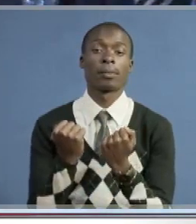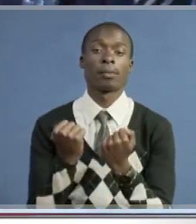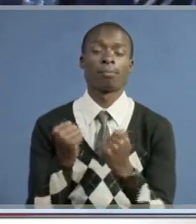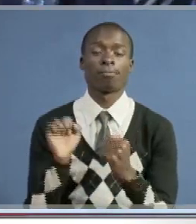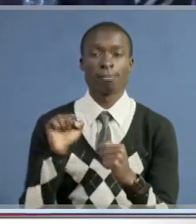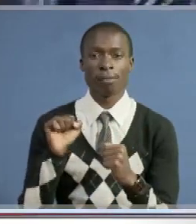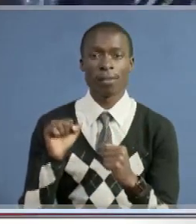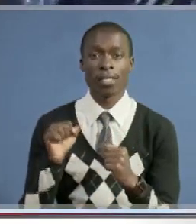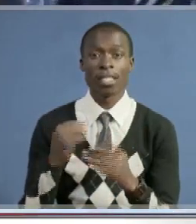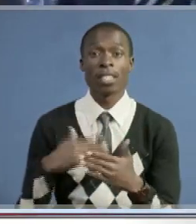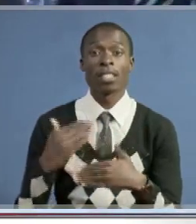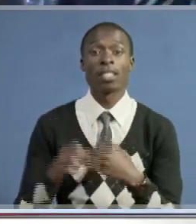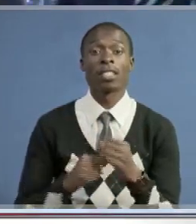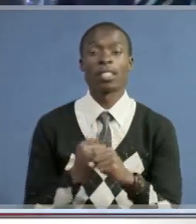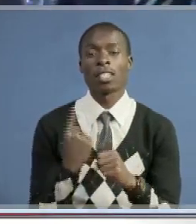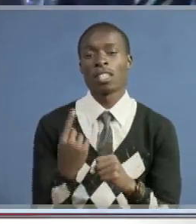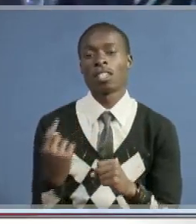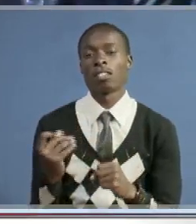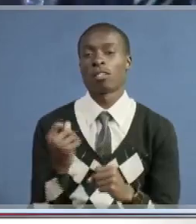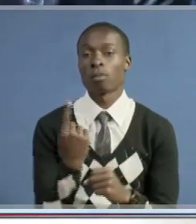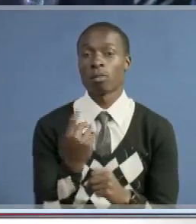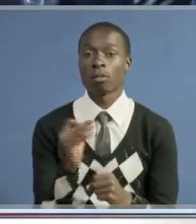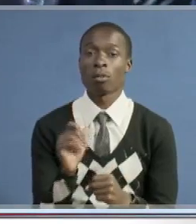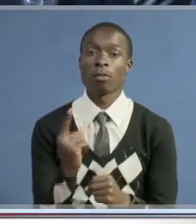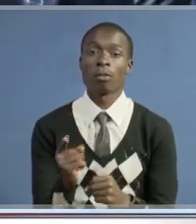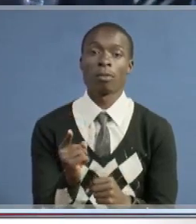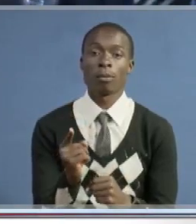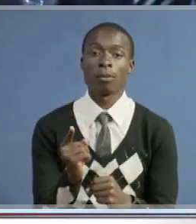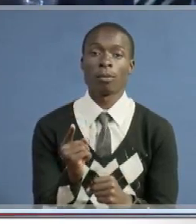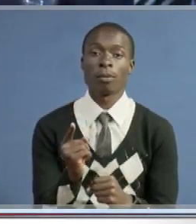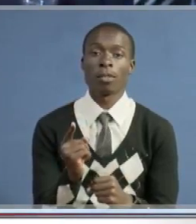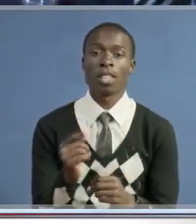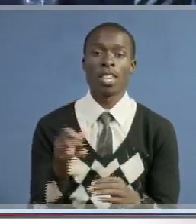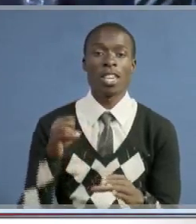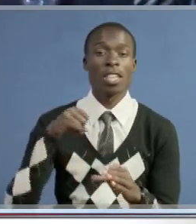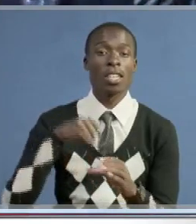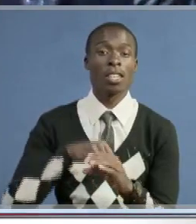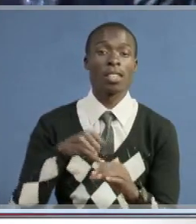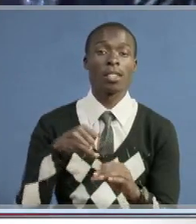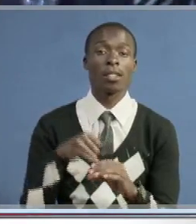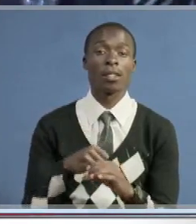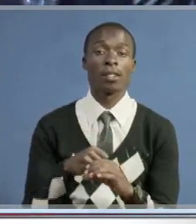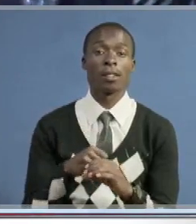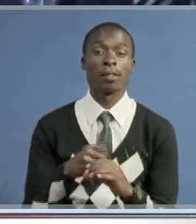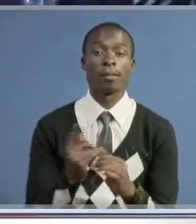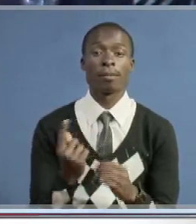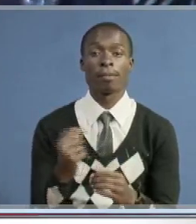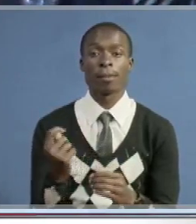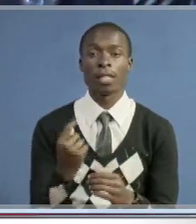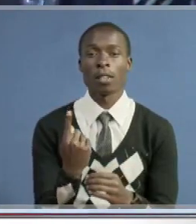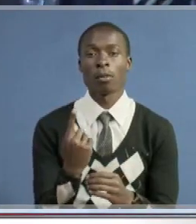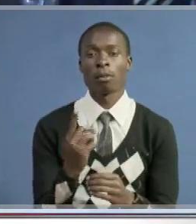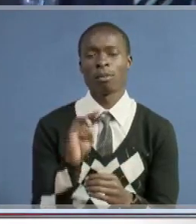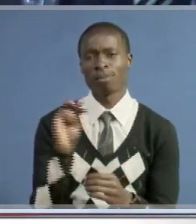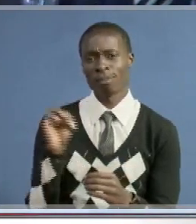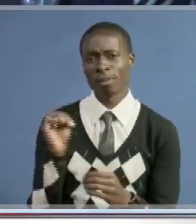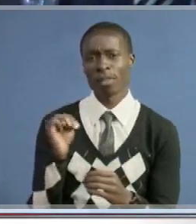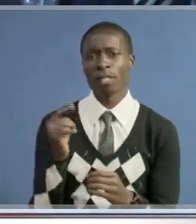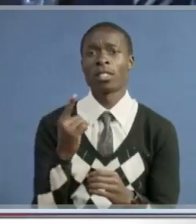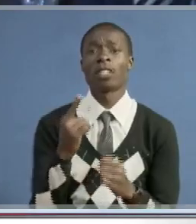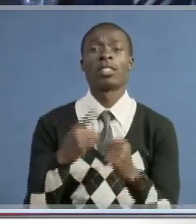Yeah, next year, each one of you, including the